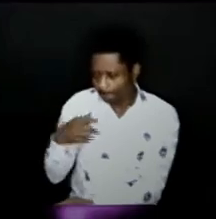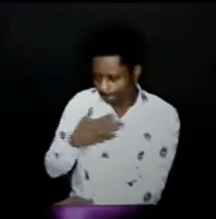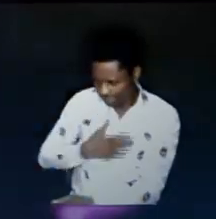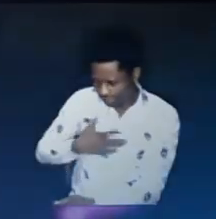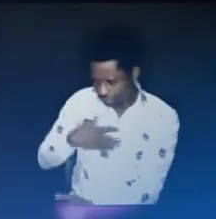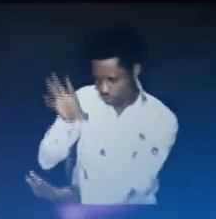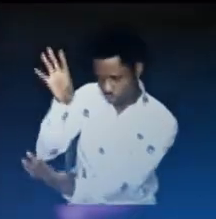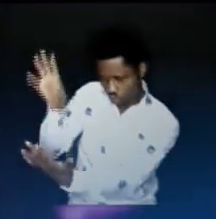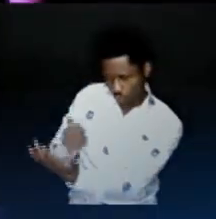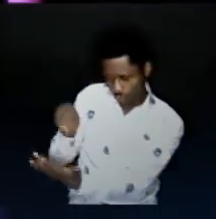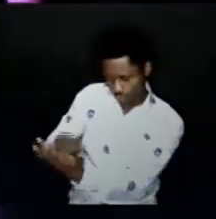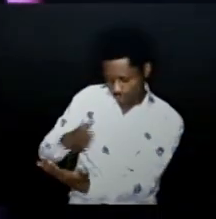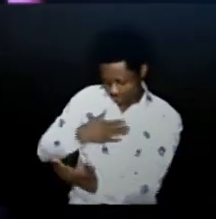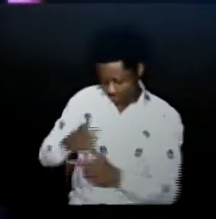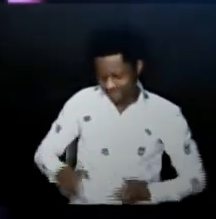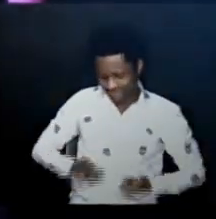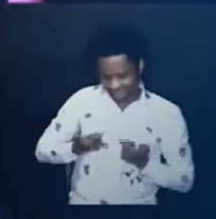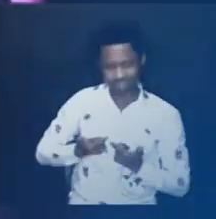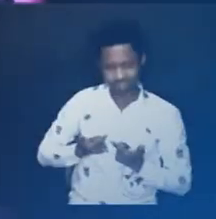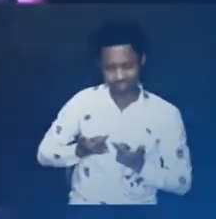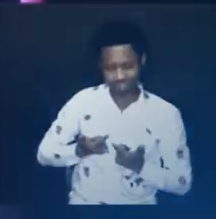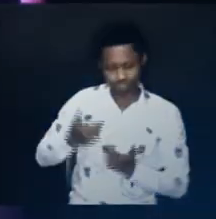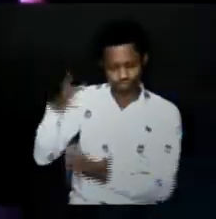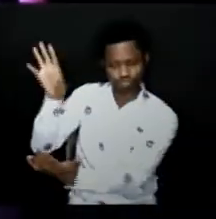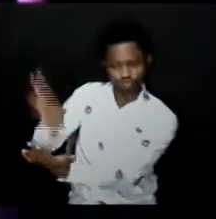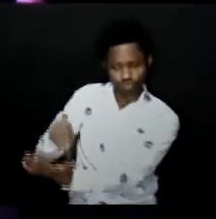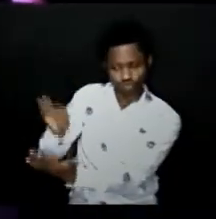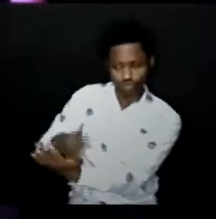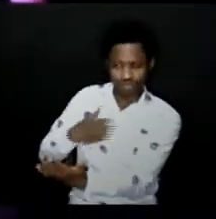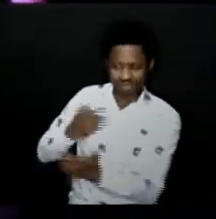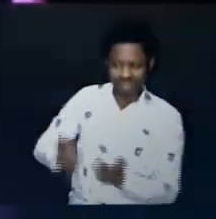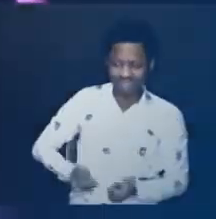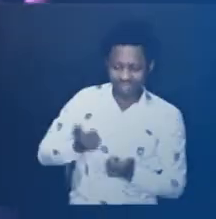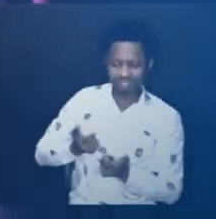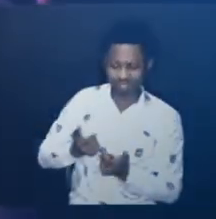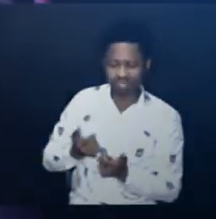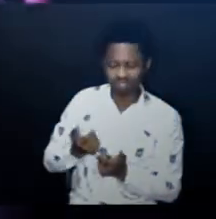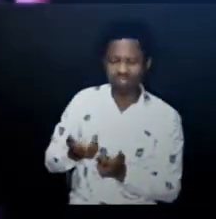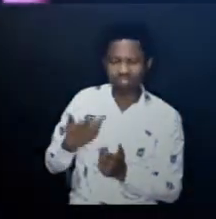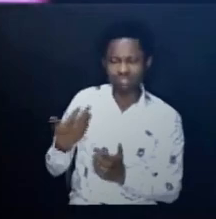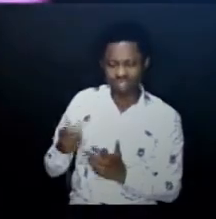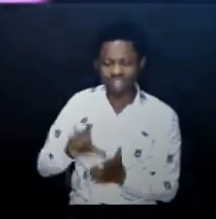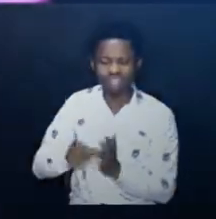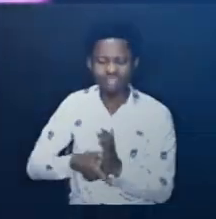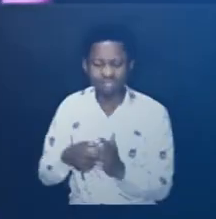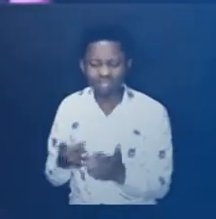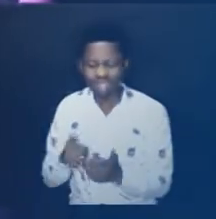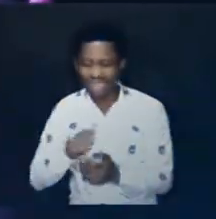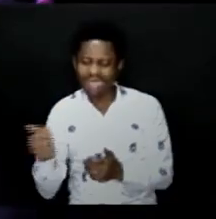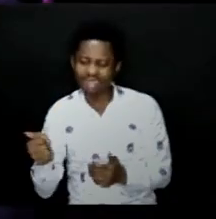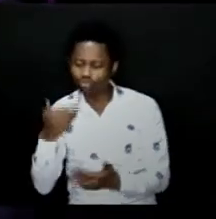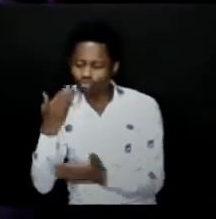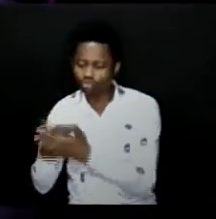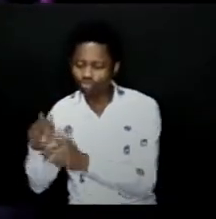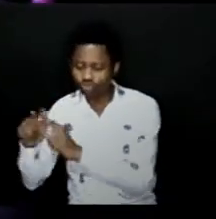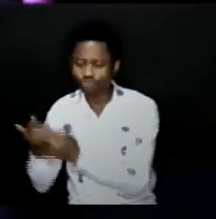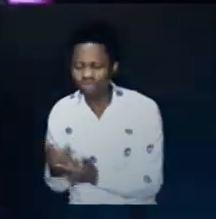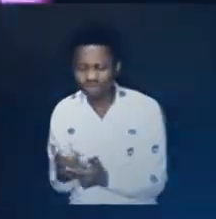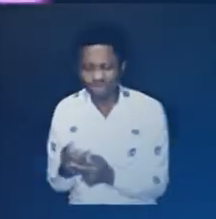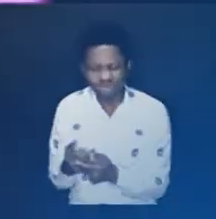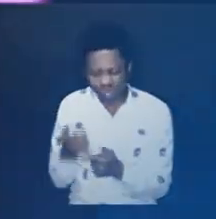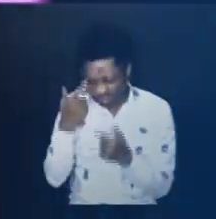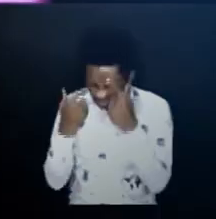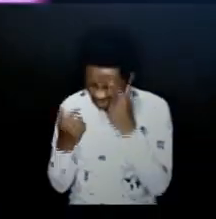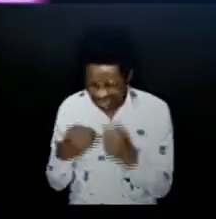live like he does. And if you saw, I did it for what time? Says he uono no edimai. And because there were others in their fraternity